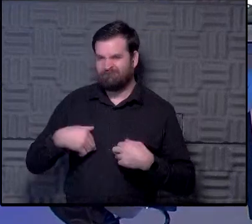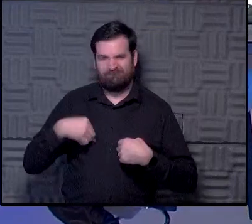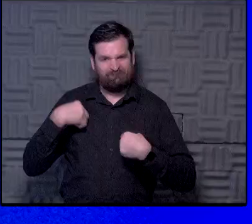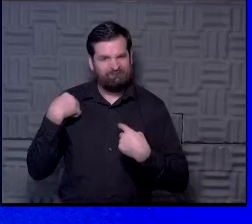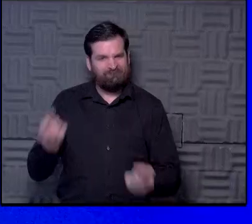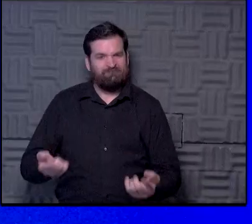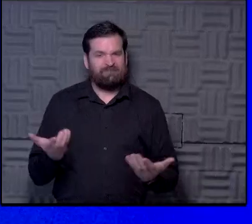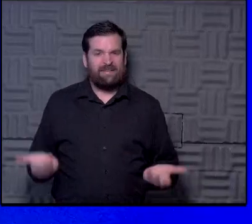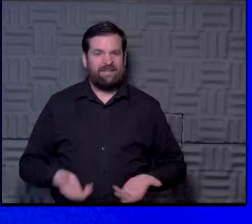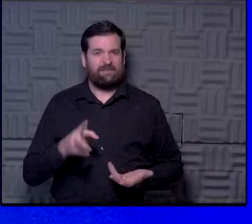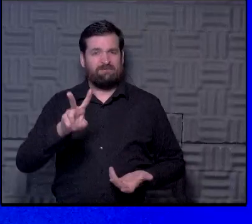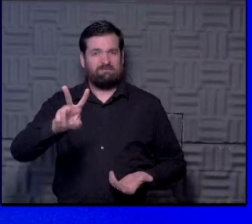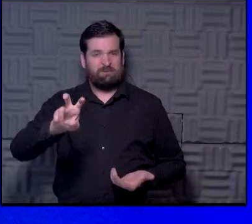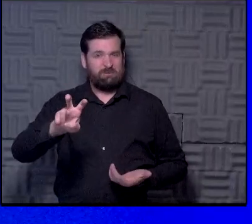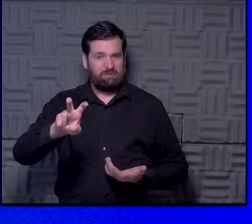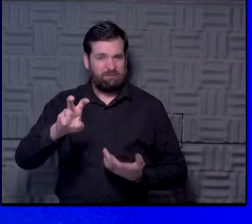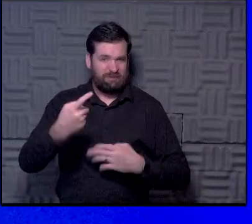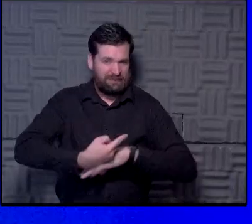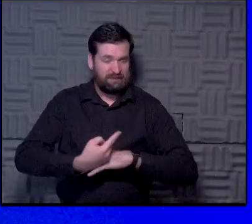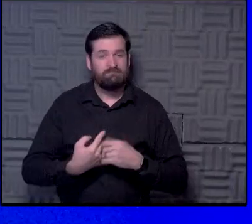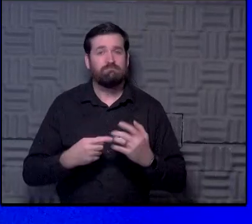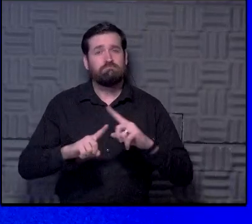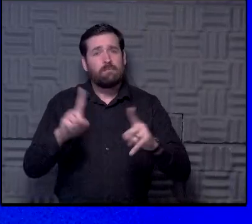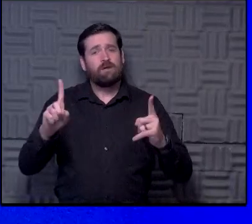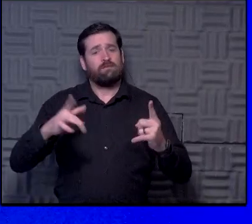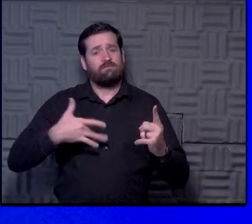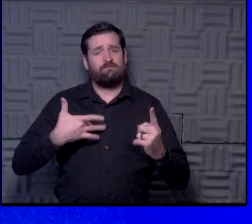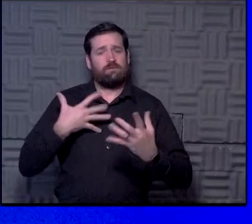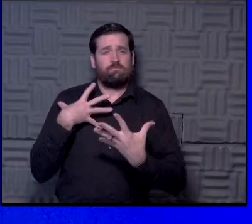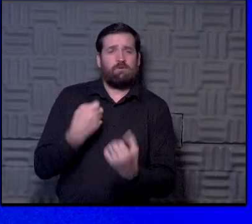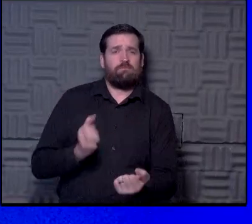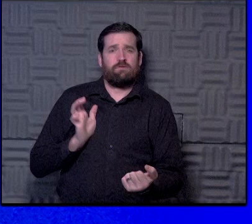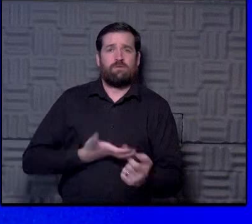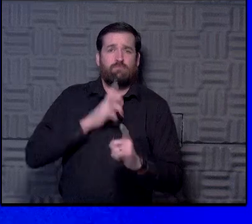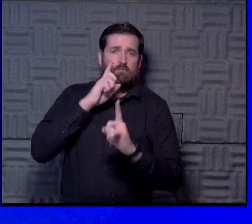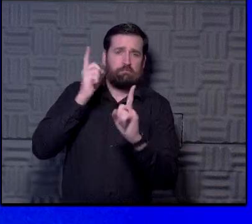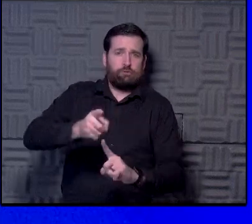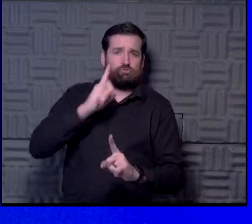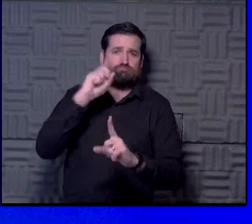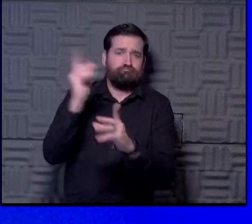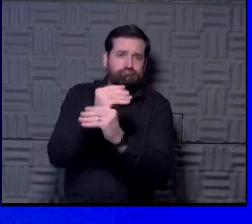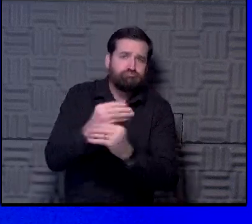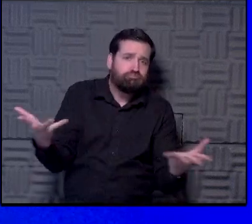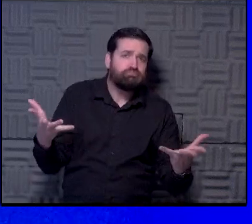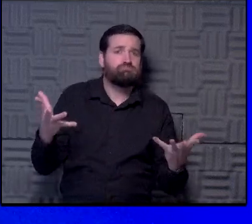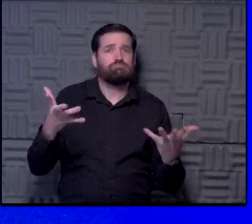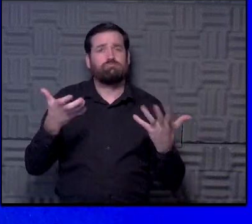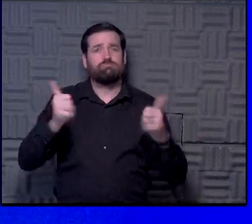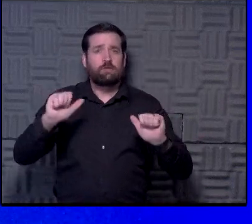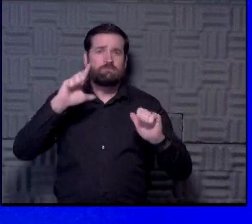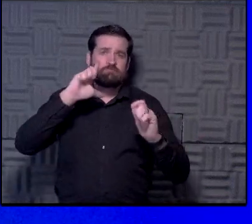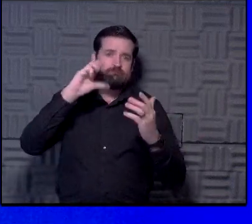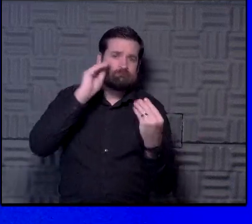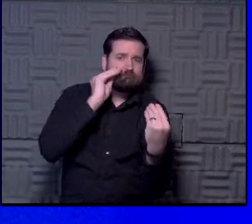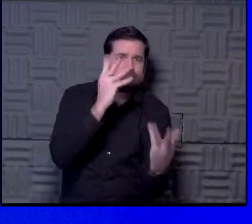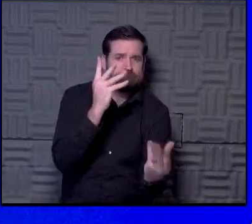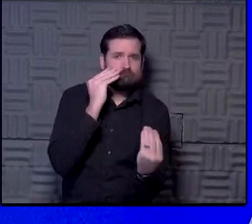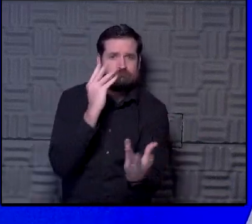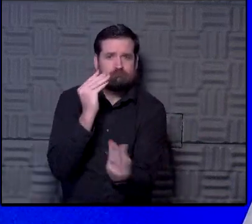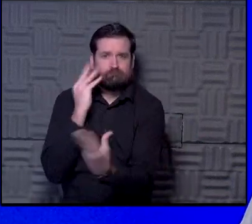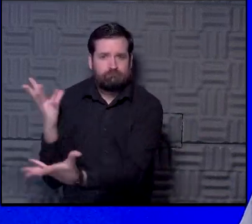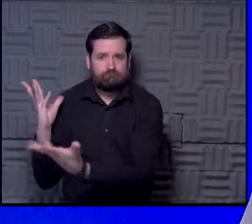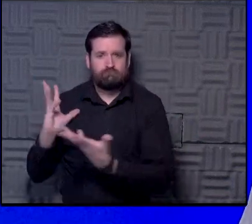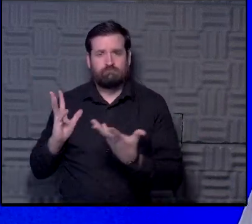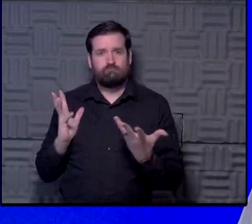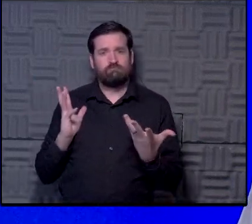200. But I hope we feel confident in our mission and getting the message out to people to try and give them the information, get